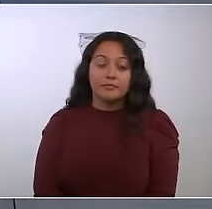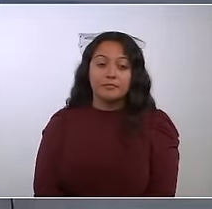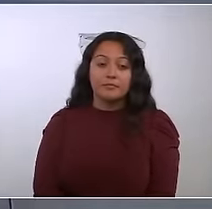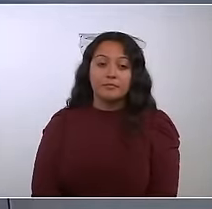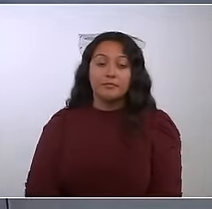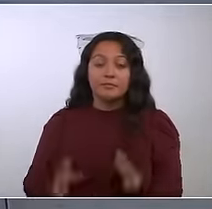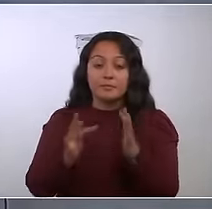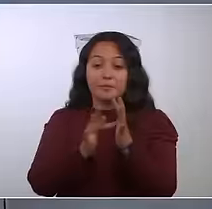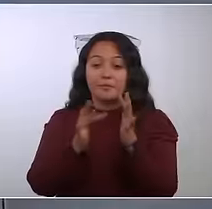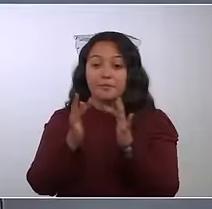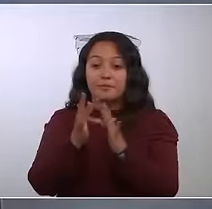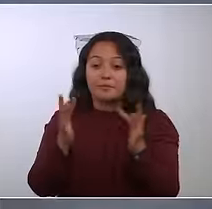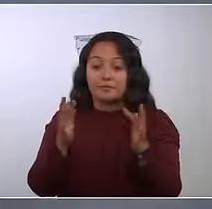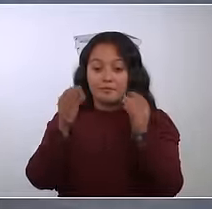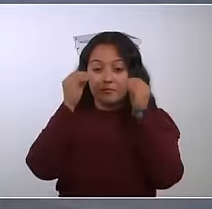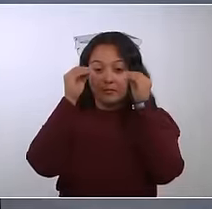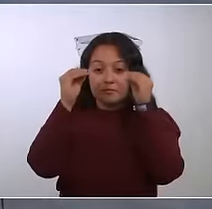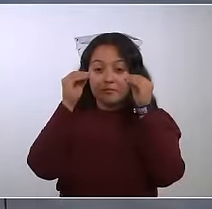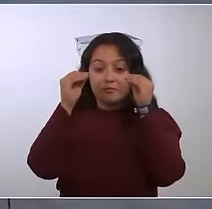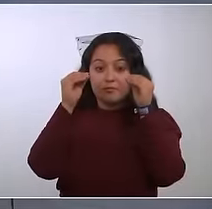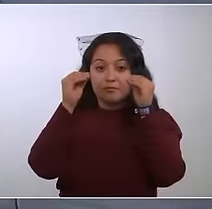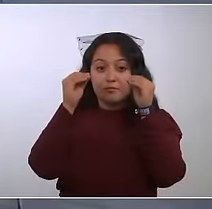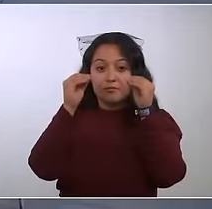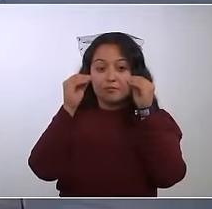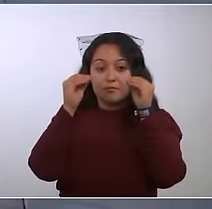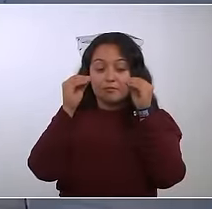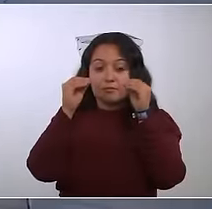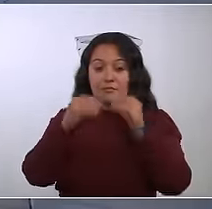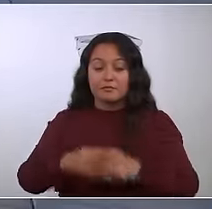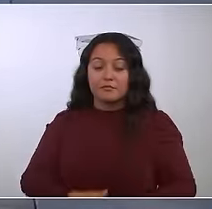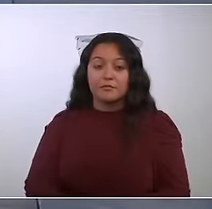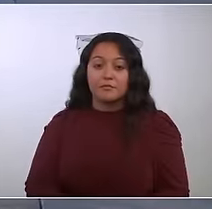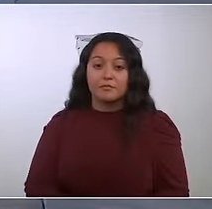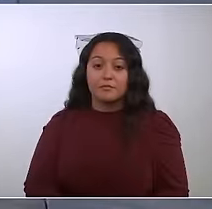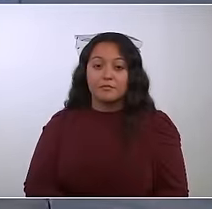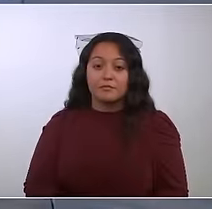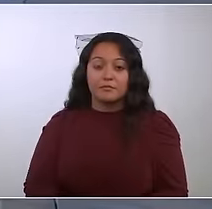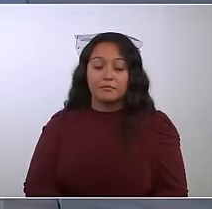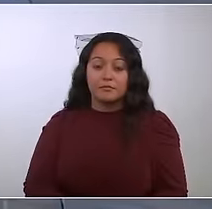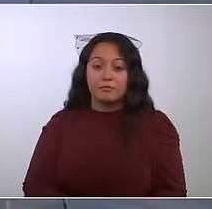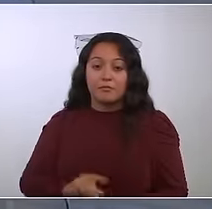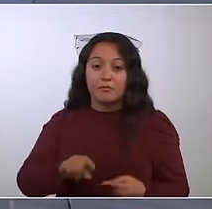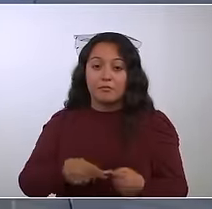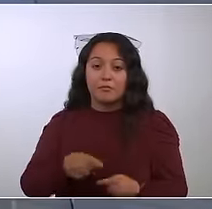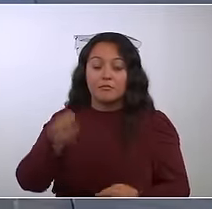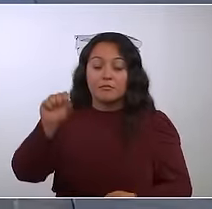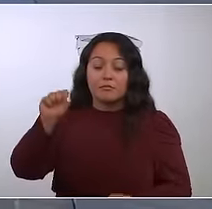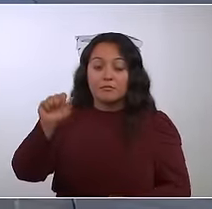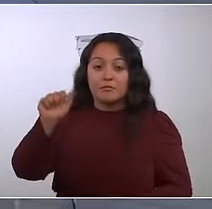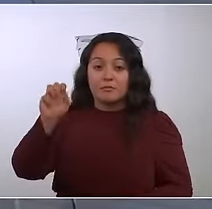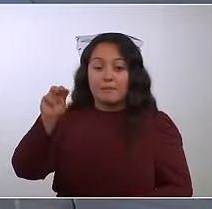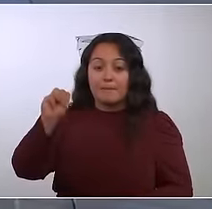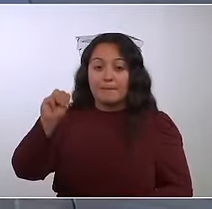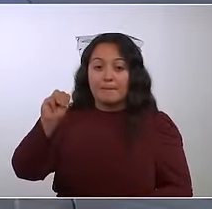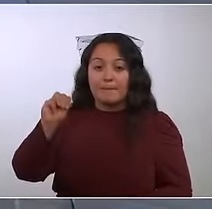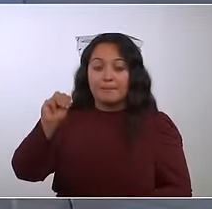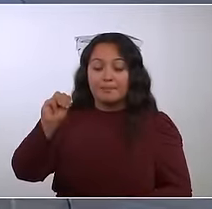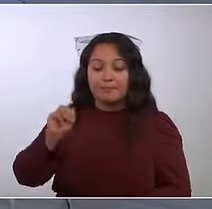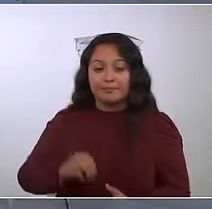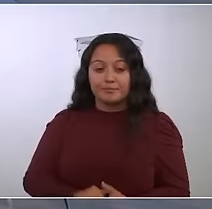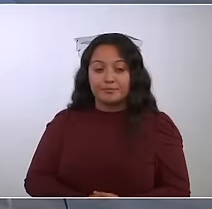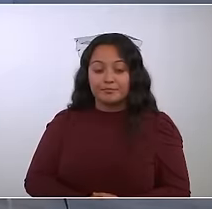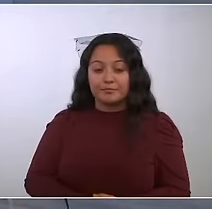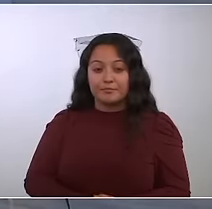The Bible tells us la Biblia nos dice that when Sanballat, Tobiah, and Arabs, cuando Sanballat, Tobías y los árabes, when